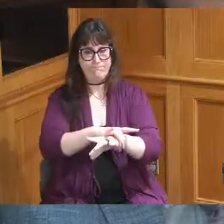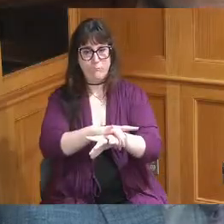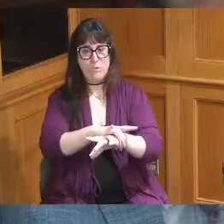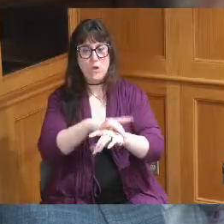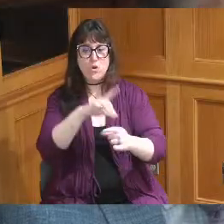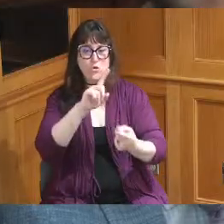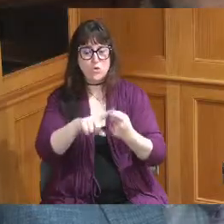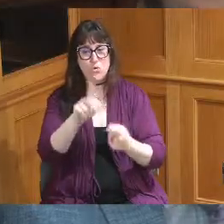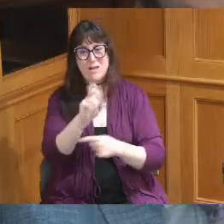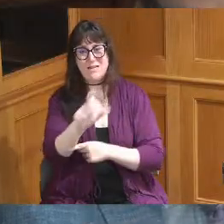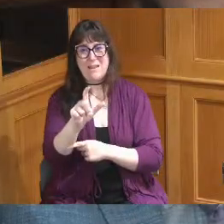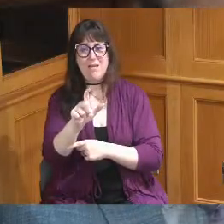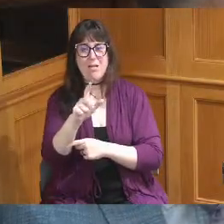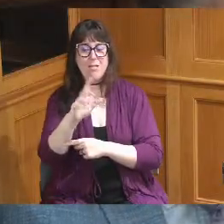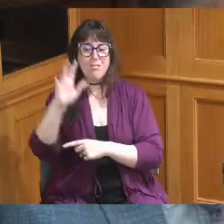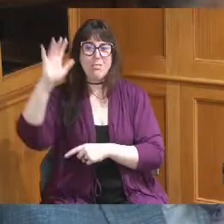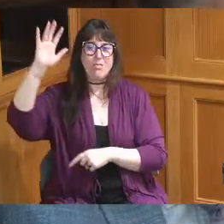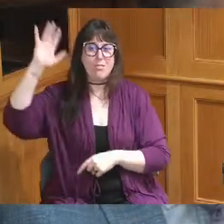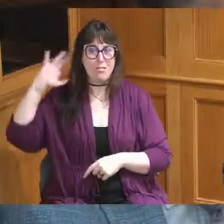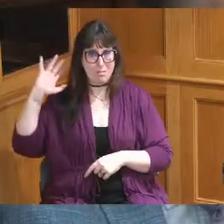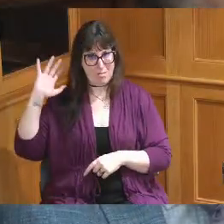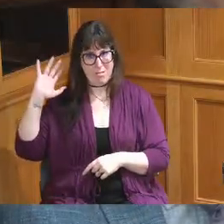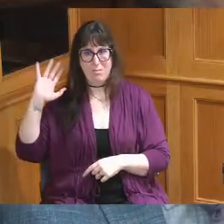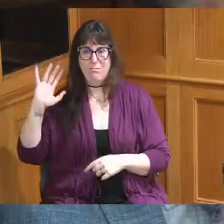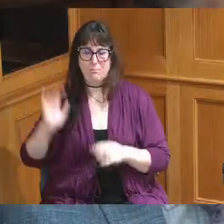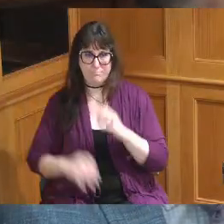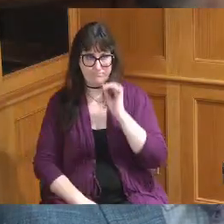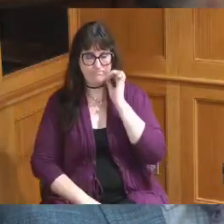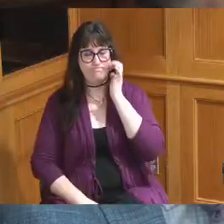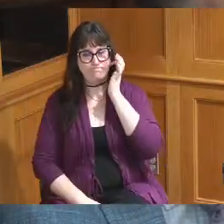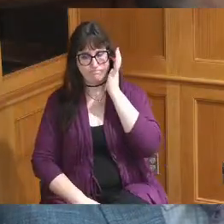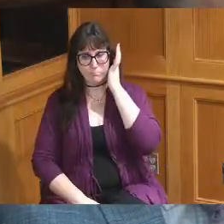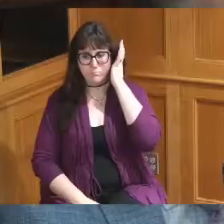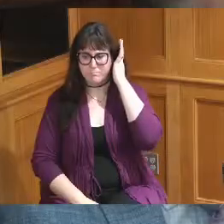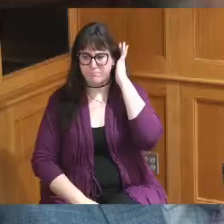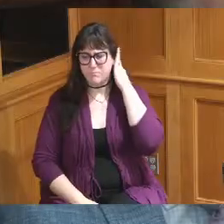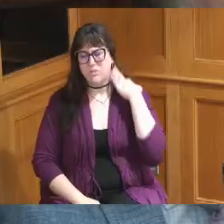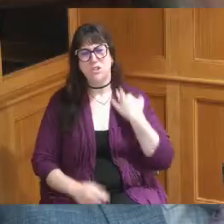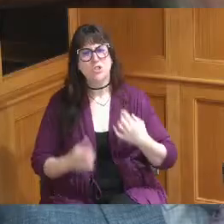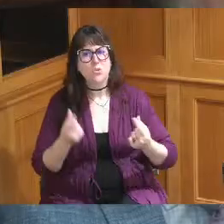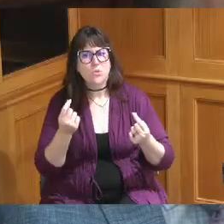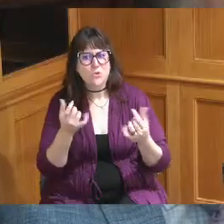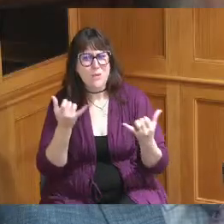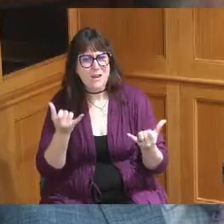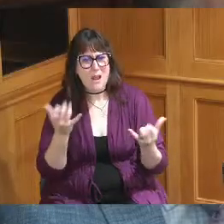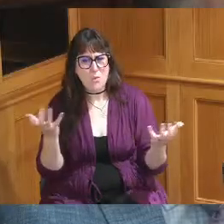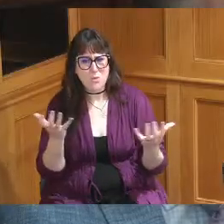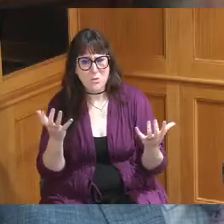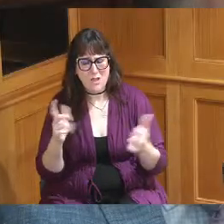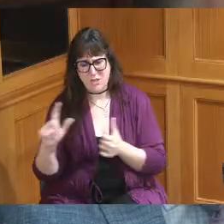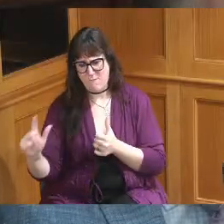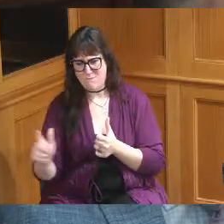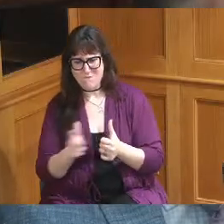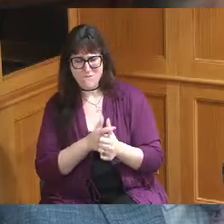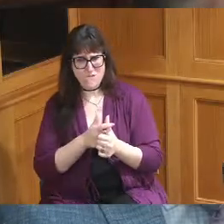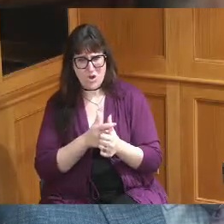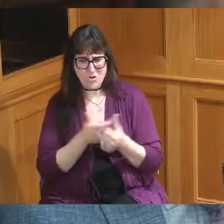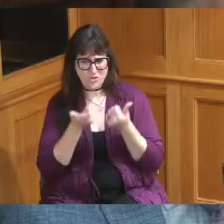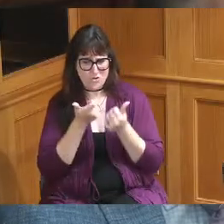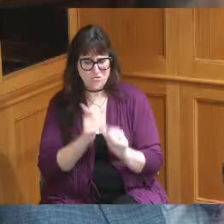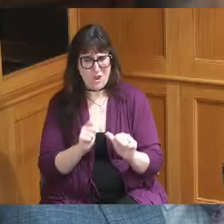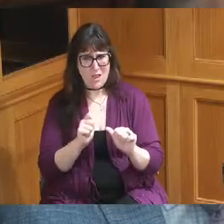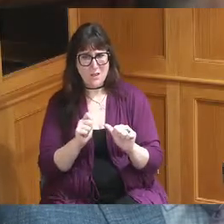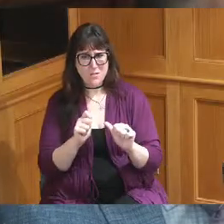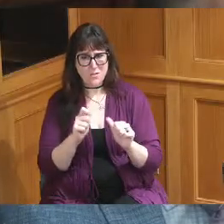that was done before I even thought about being in politics. So what we're doing now is our first crack at what happened